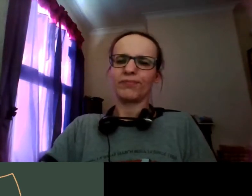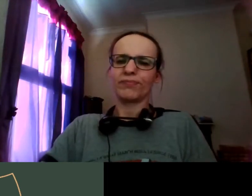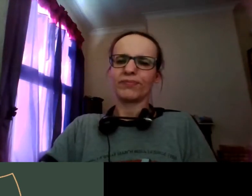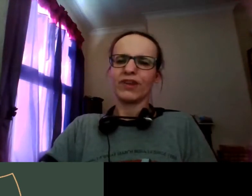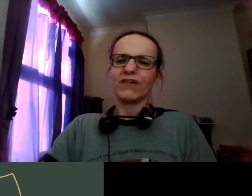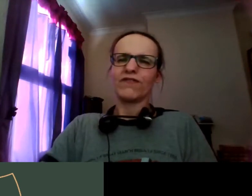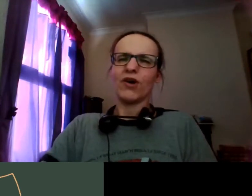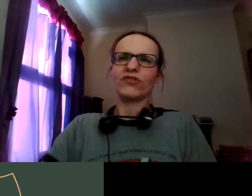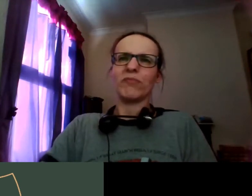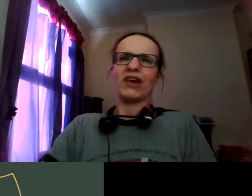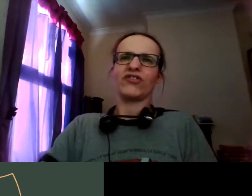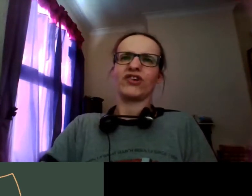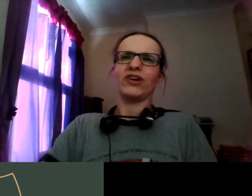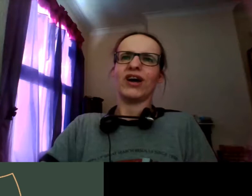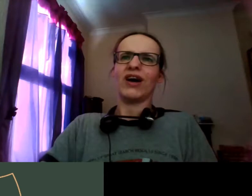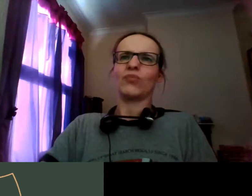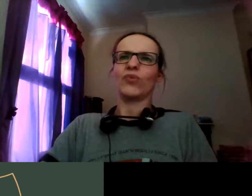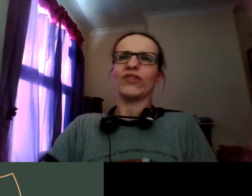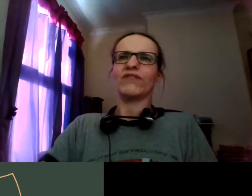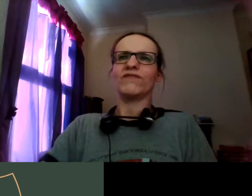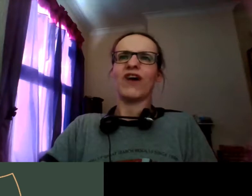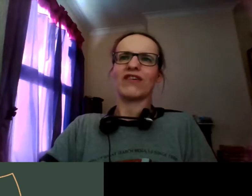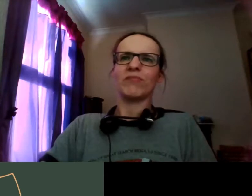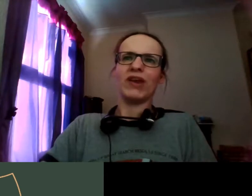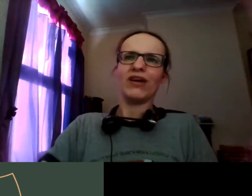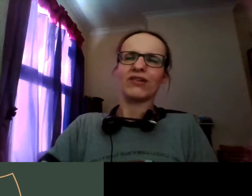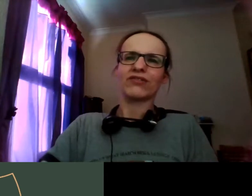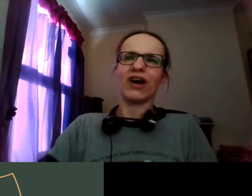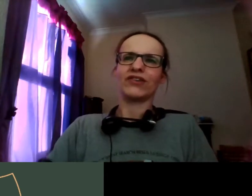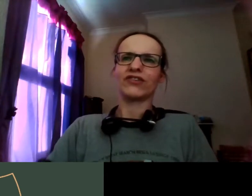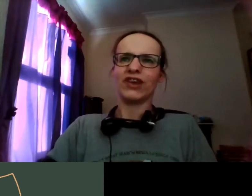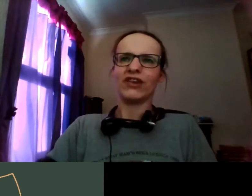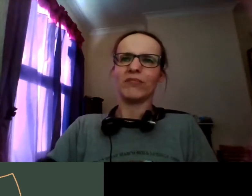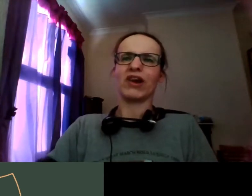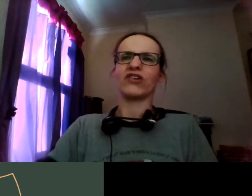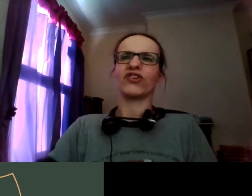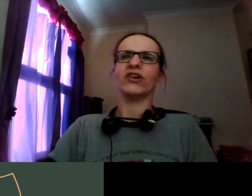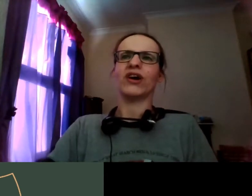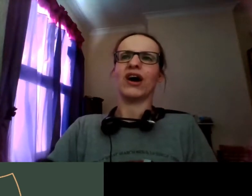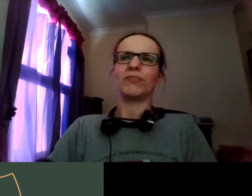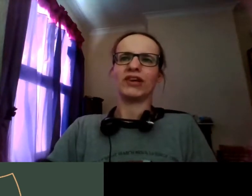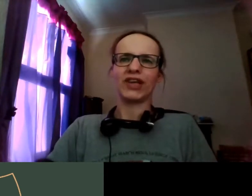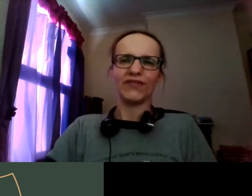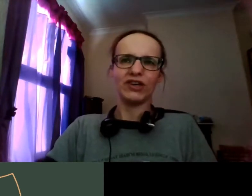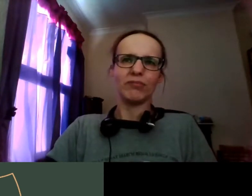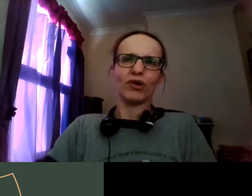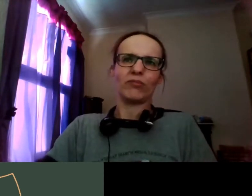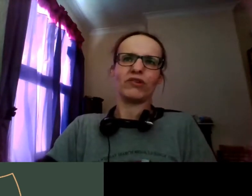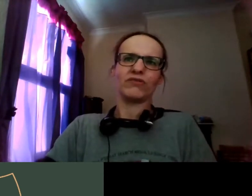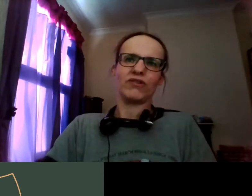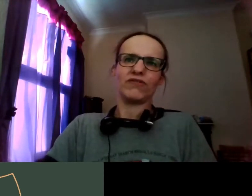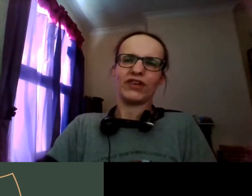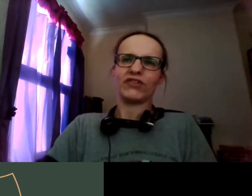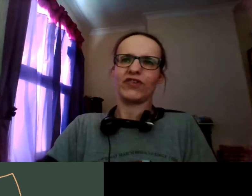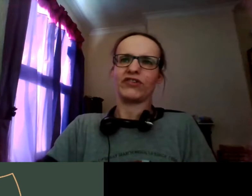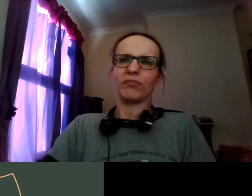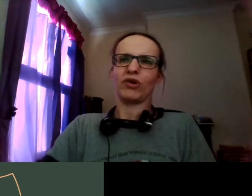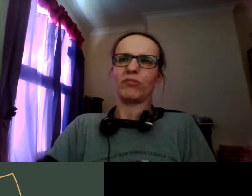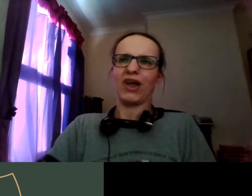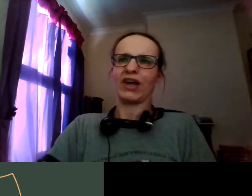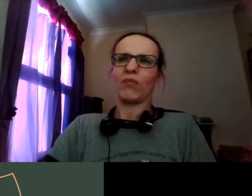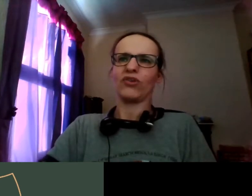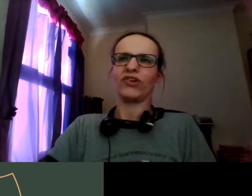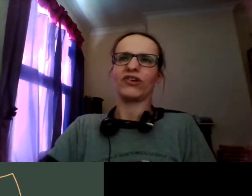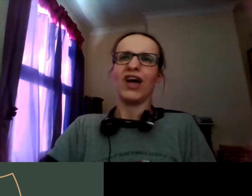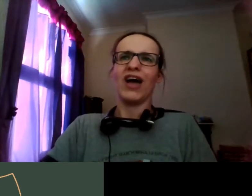phone, phones a manager, and within 5 minutes, I'd seen the manager, I'd been given an appointment for a face-to-face